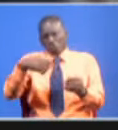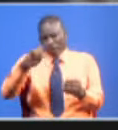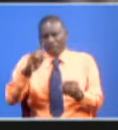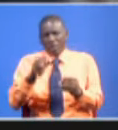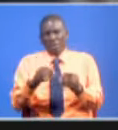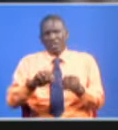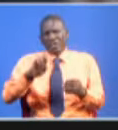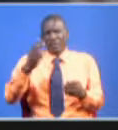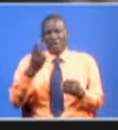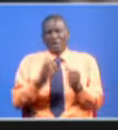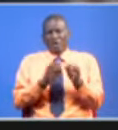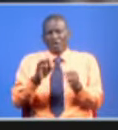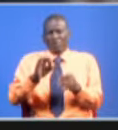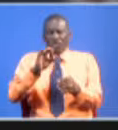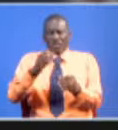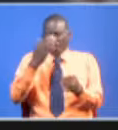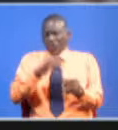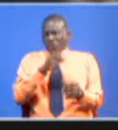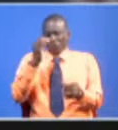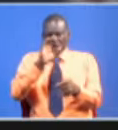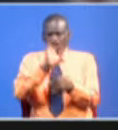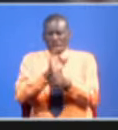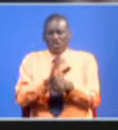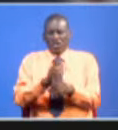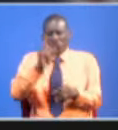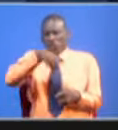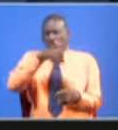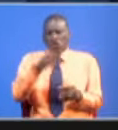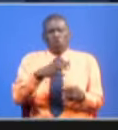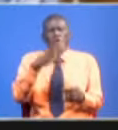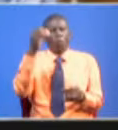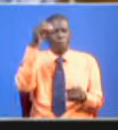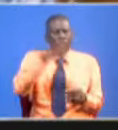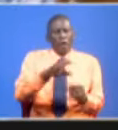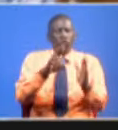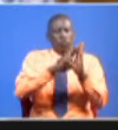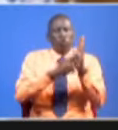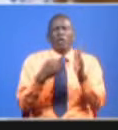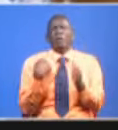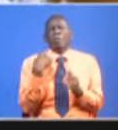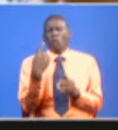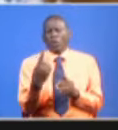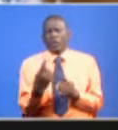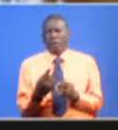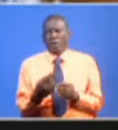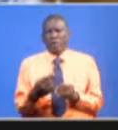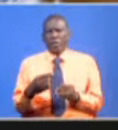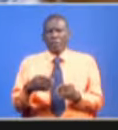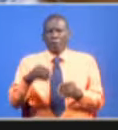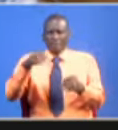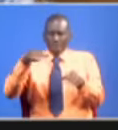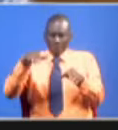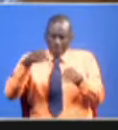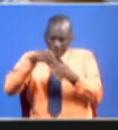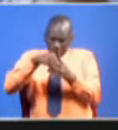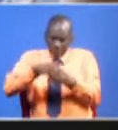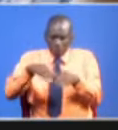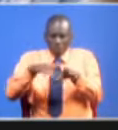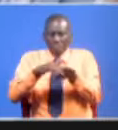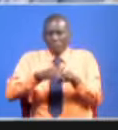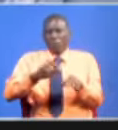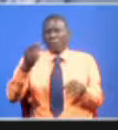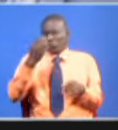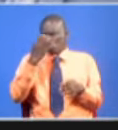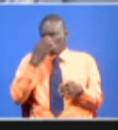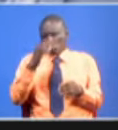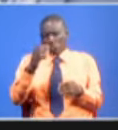case the Catholic Church is wrong, refer to rule number one." That even internal members of the president's government have shown